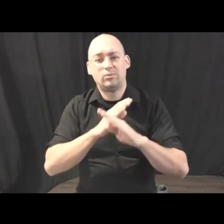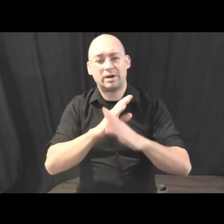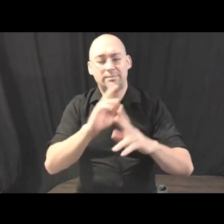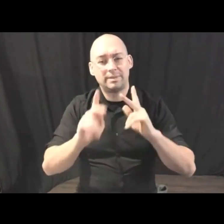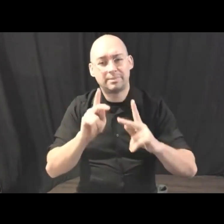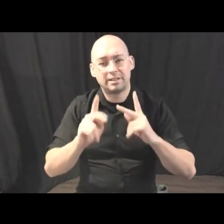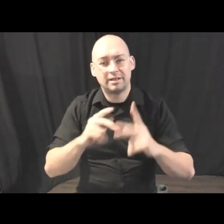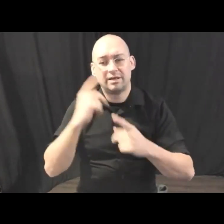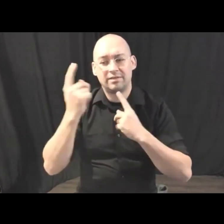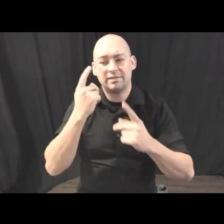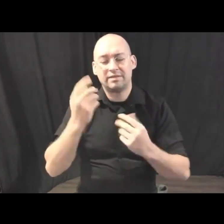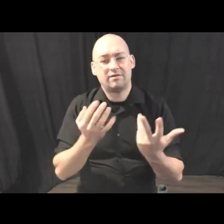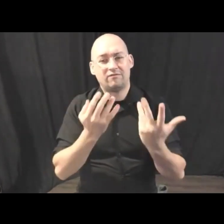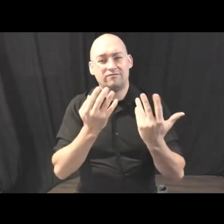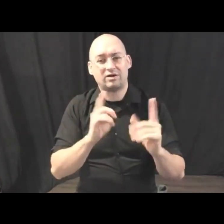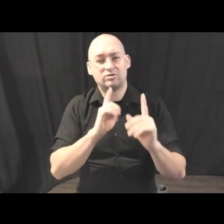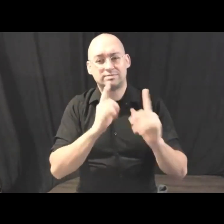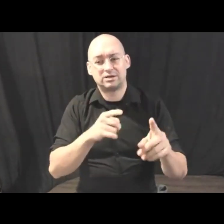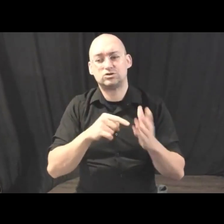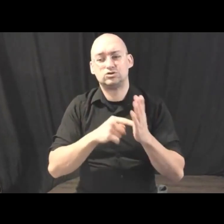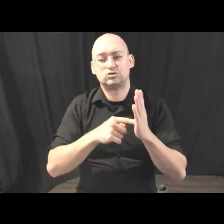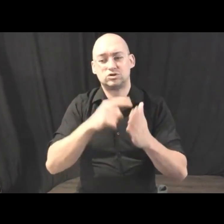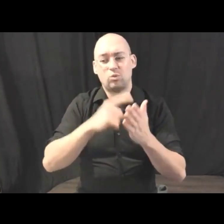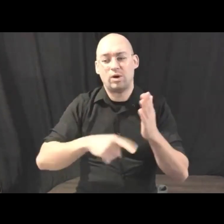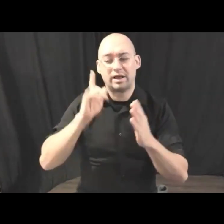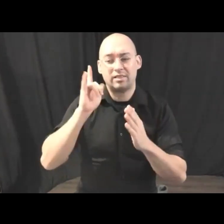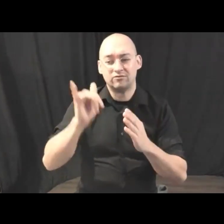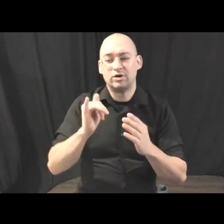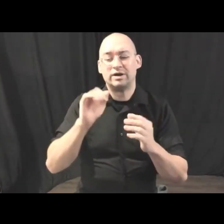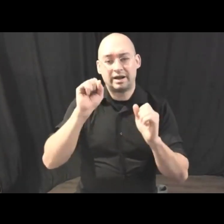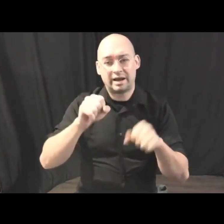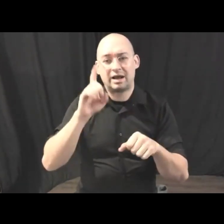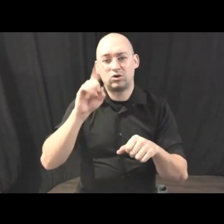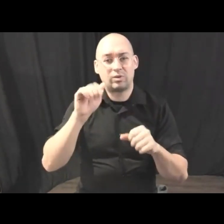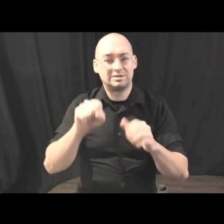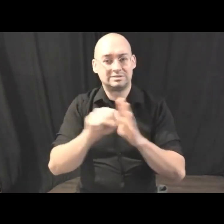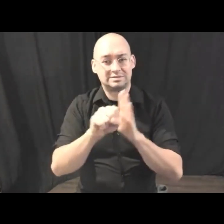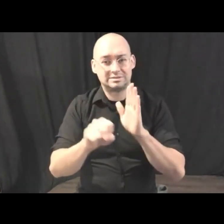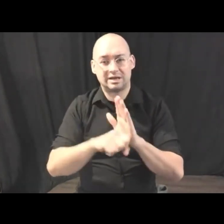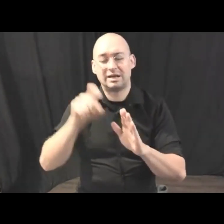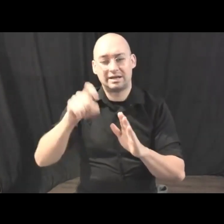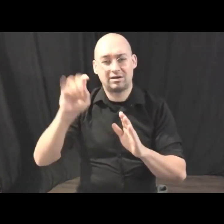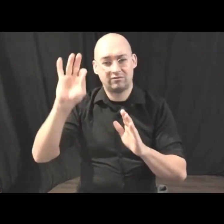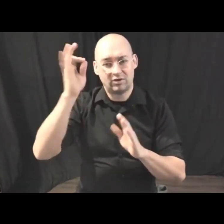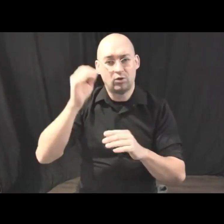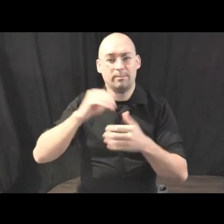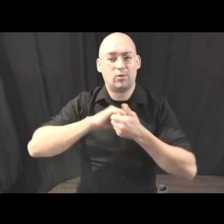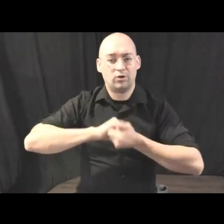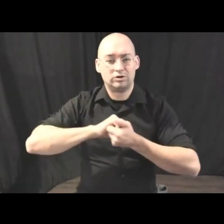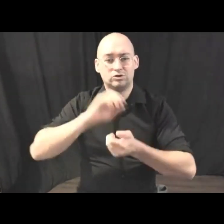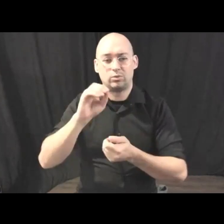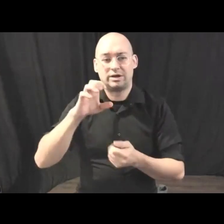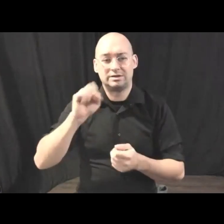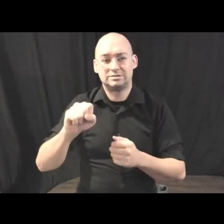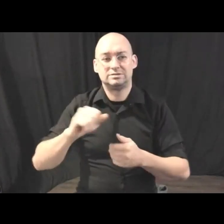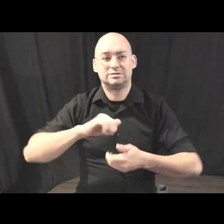the fire response shows what California can do as a state. We do need our federal partners, our OES, the funds that we're working on in partnership with the